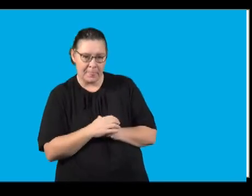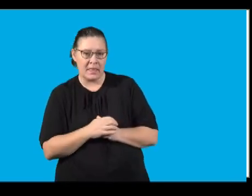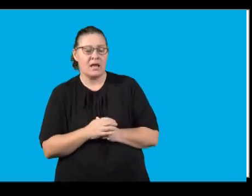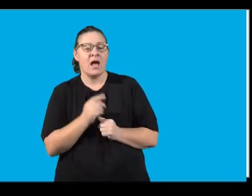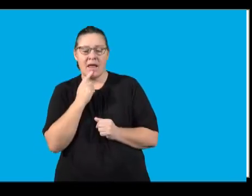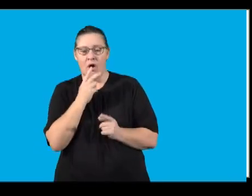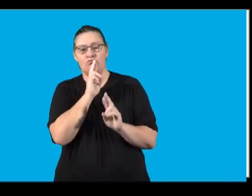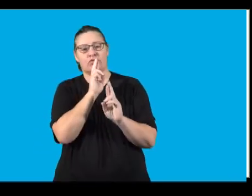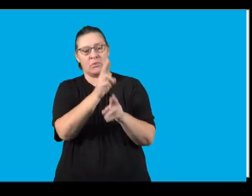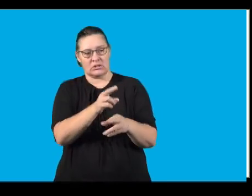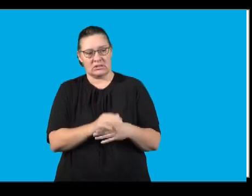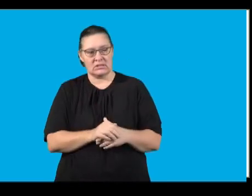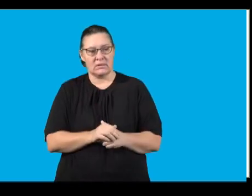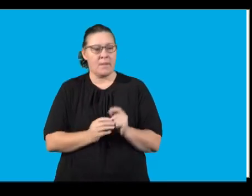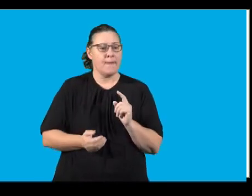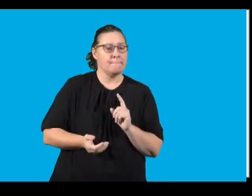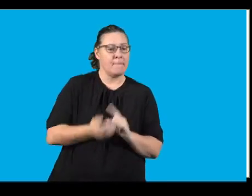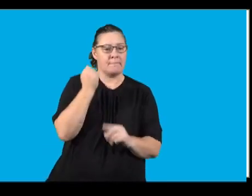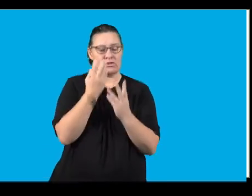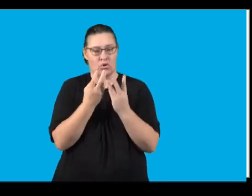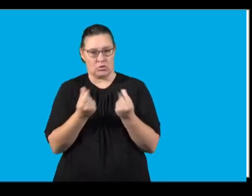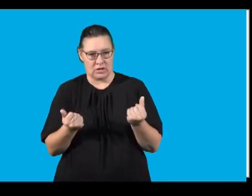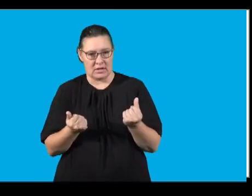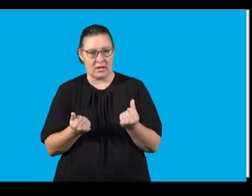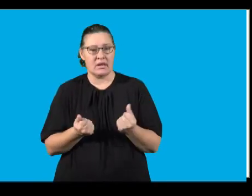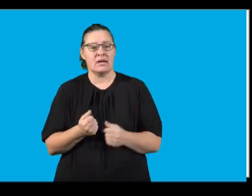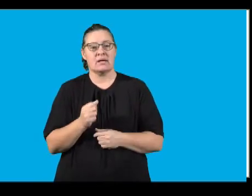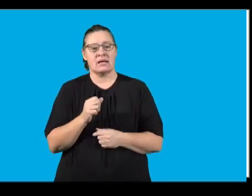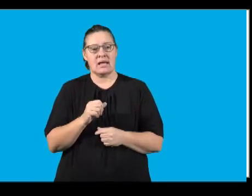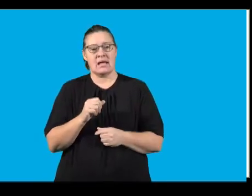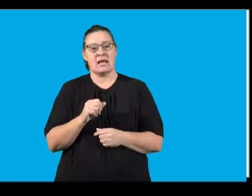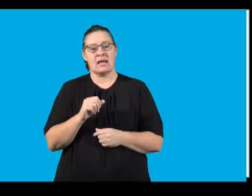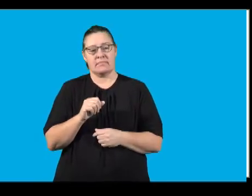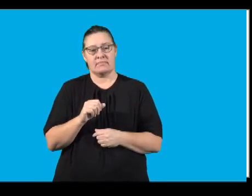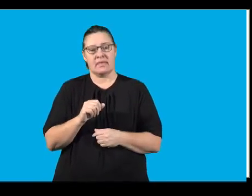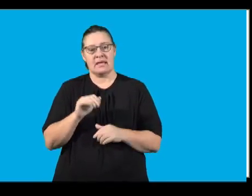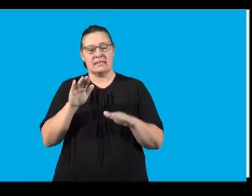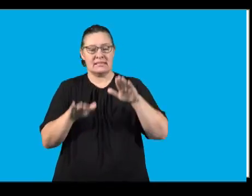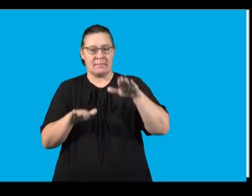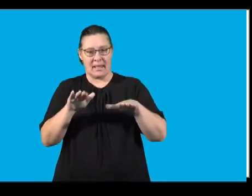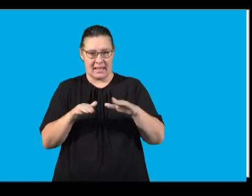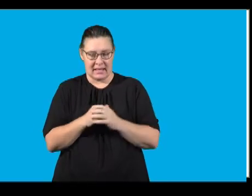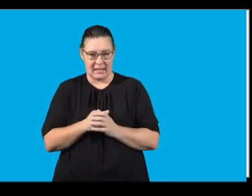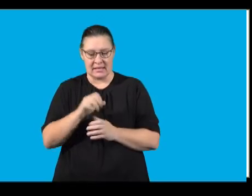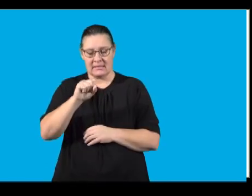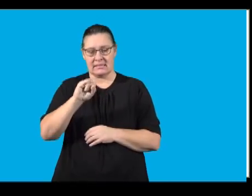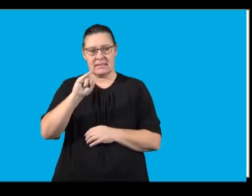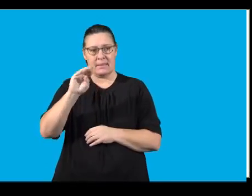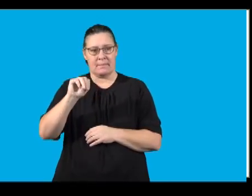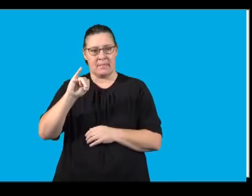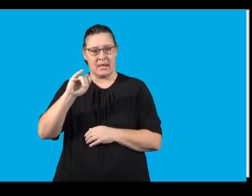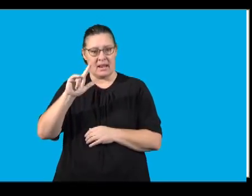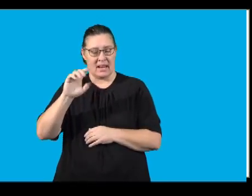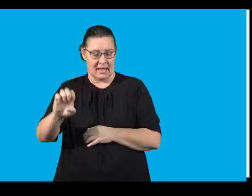our response, we find the solution to be a simile, all right? Our solution in this case is